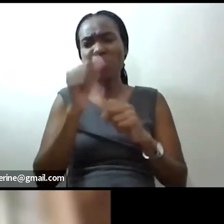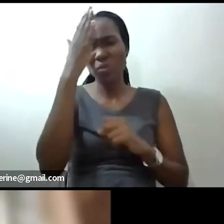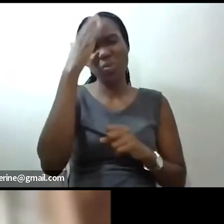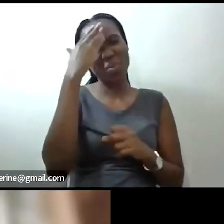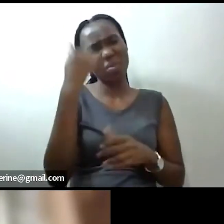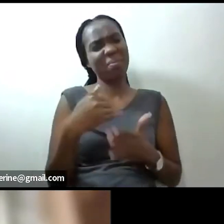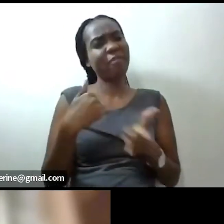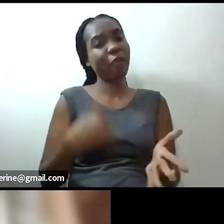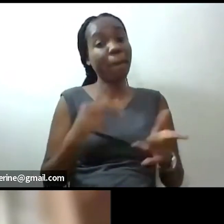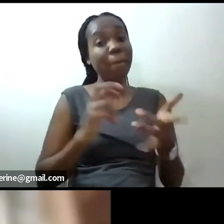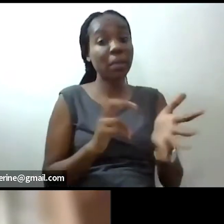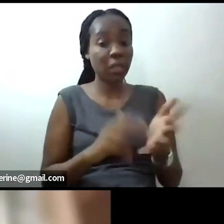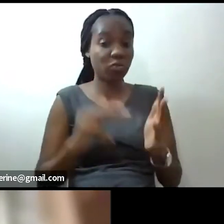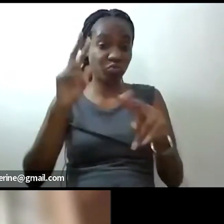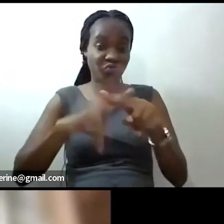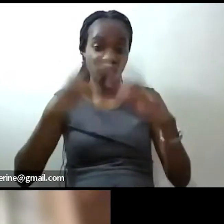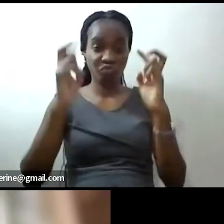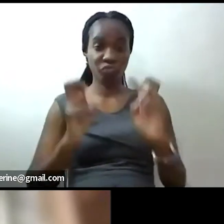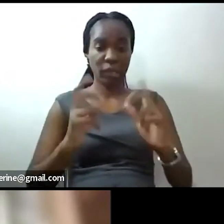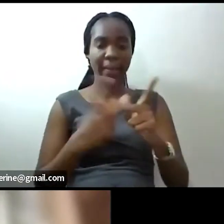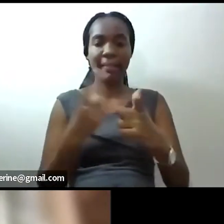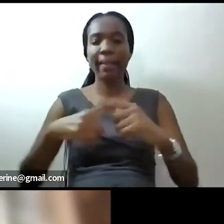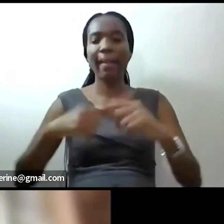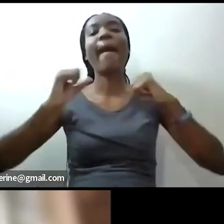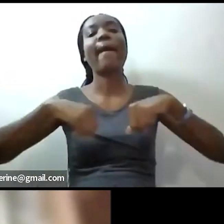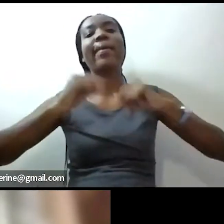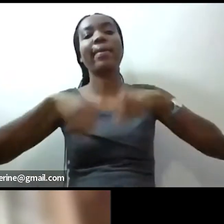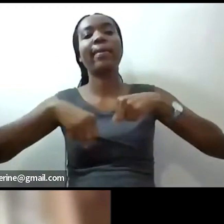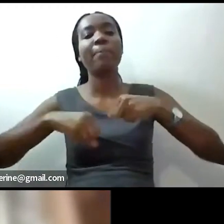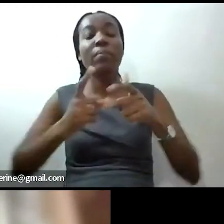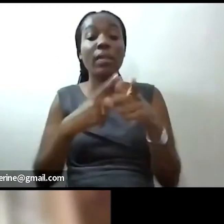advance, and they remain fixed throughout its term.